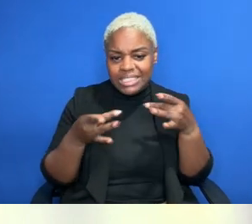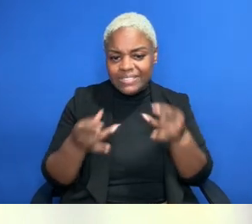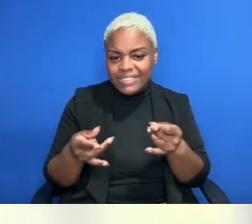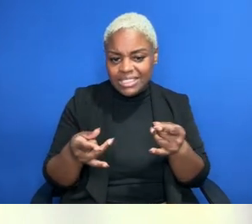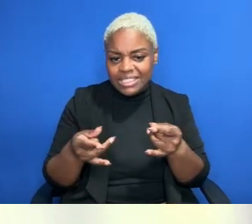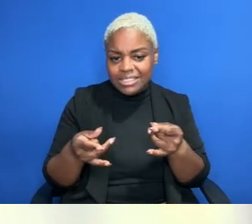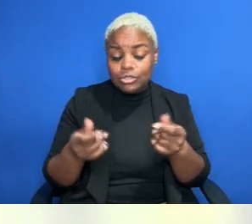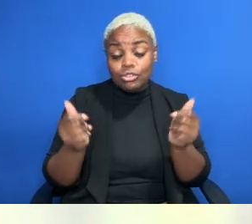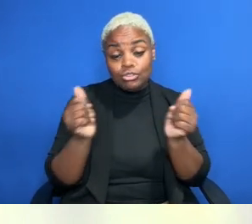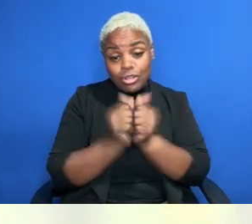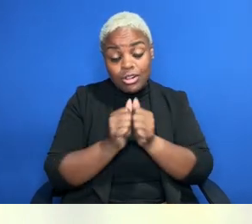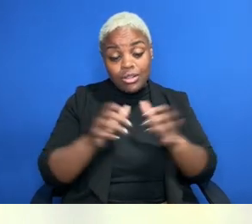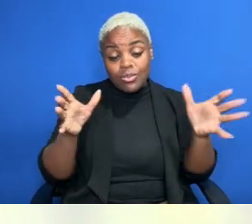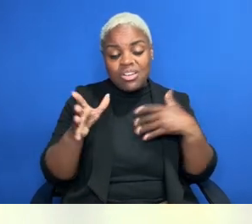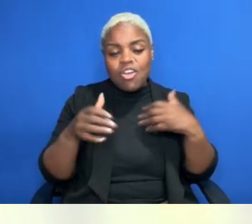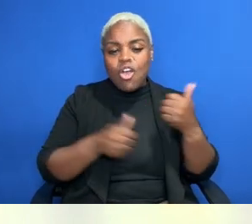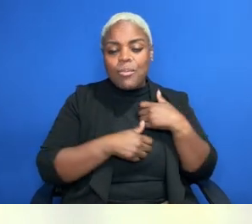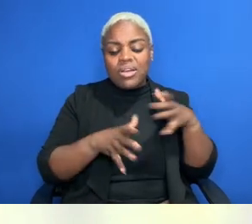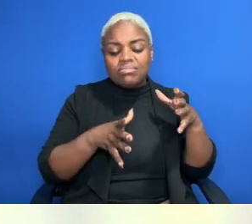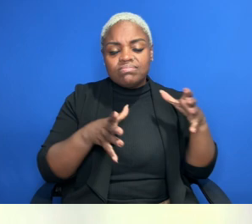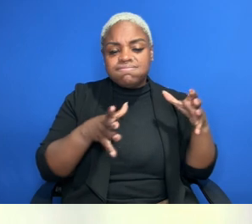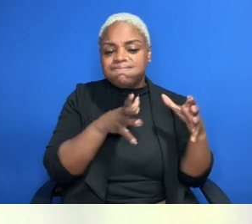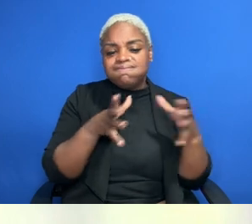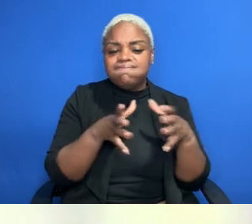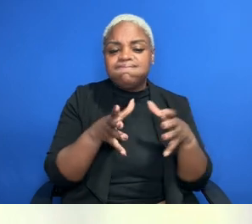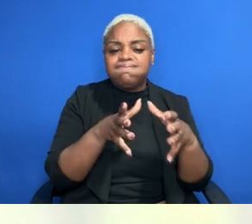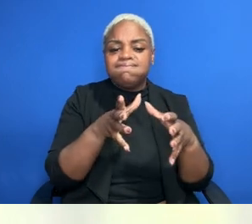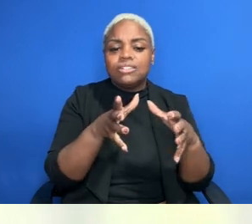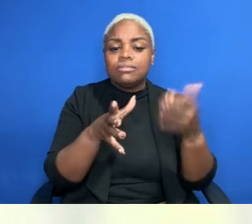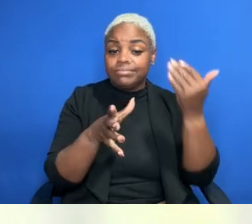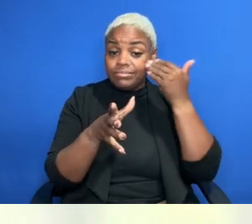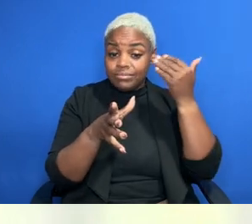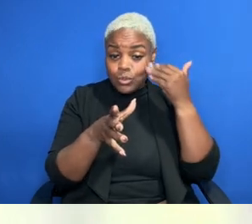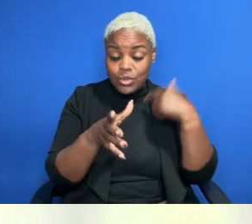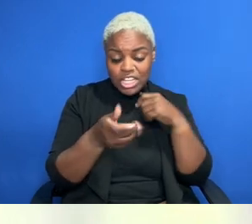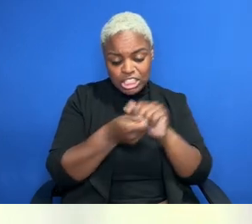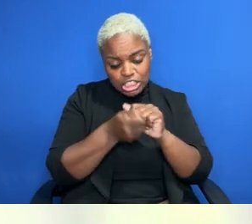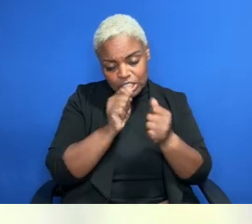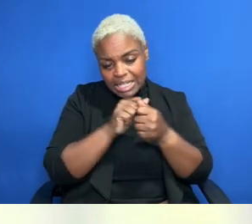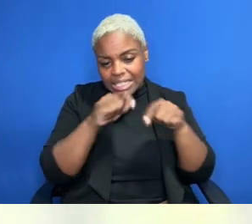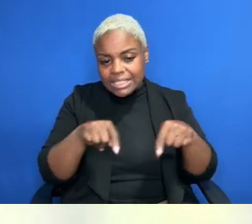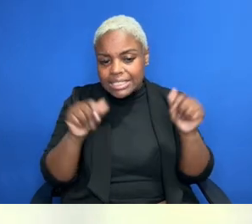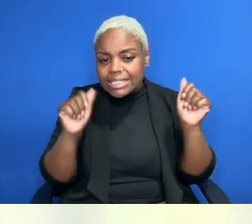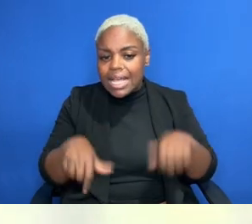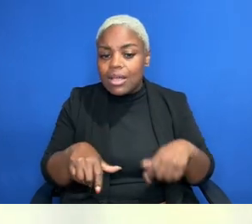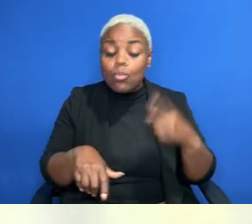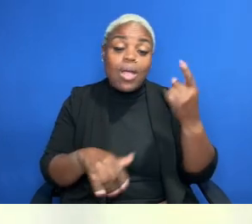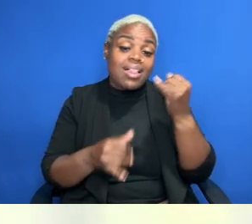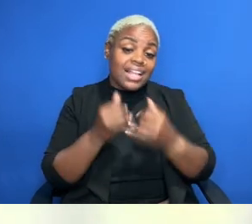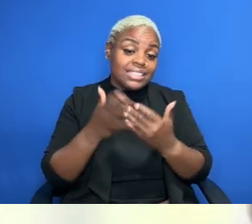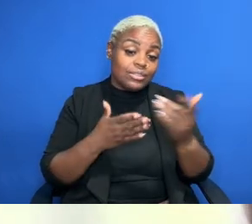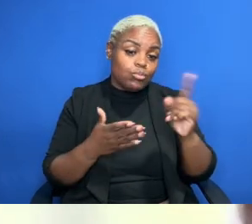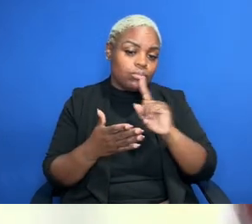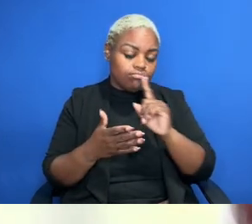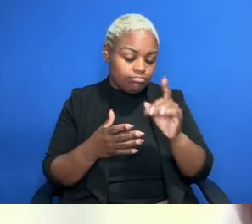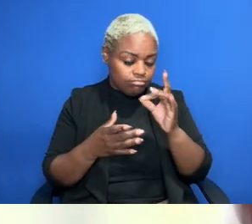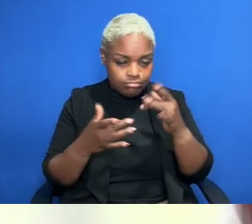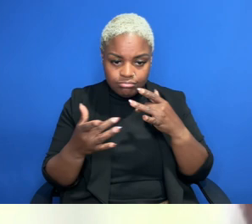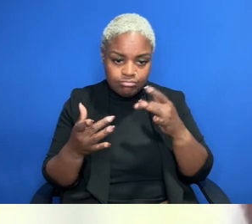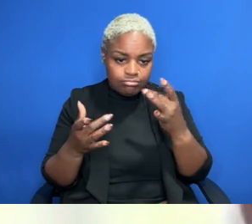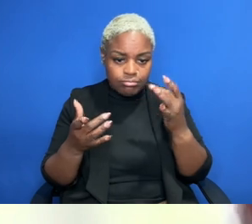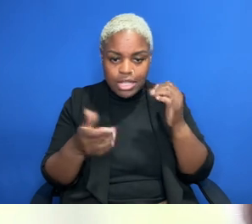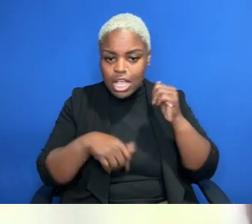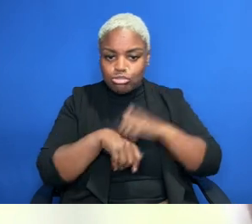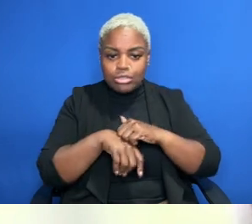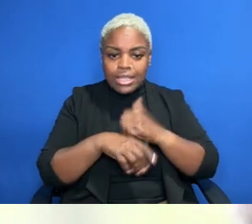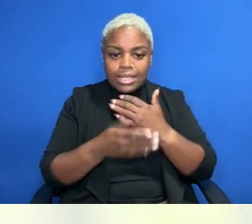Separately, we're pretty ineffectively. Together, we're an army, and we're going to change this. And that one last